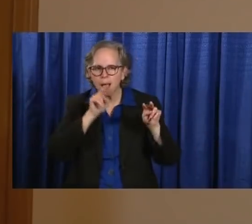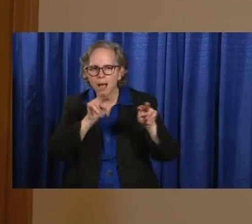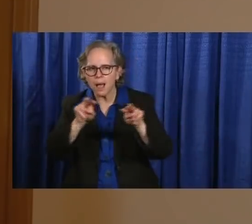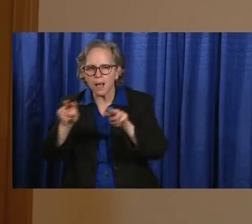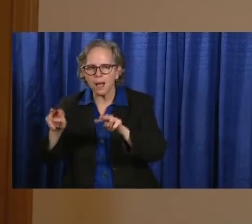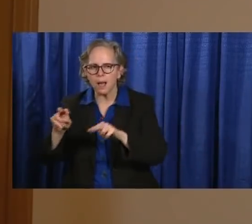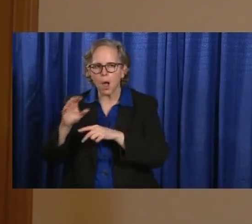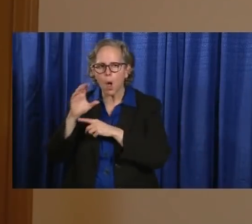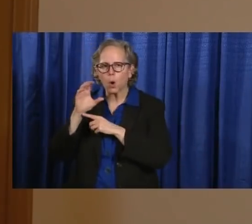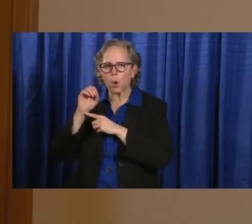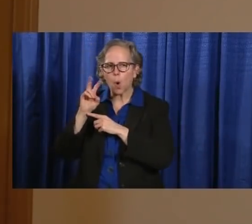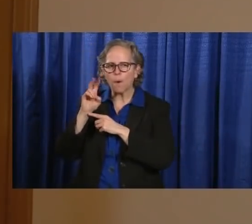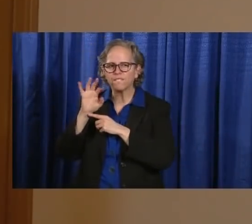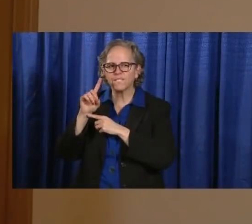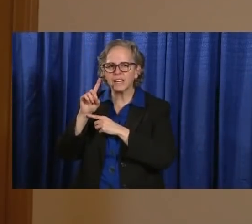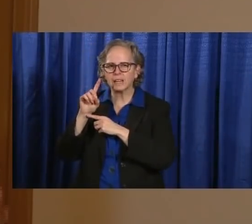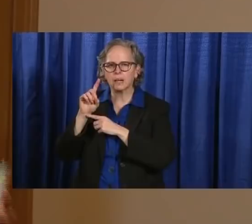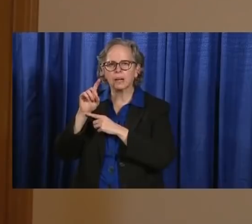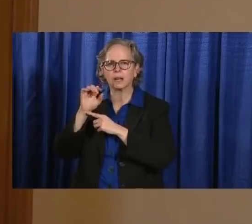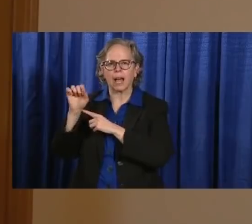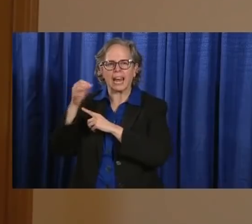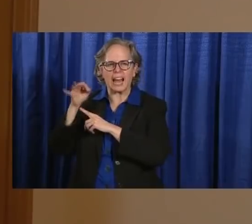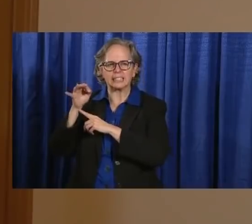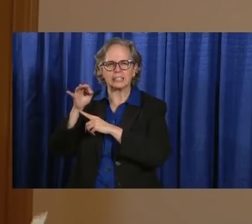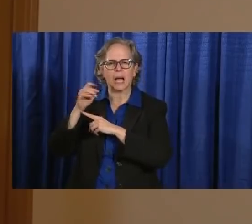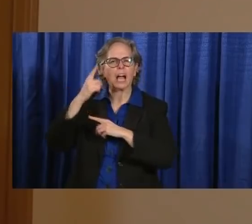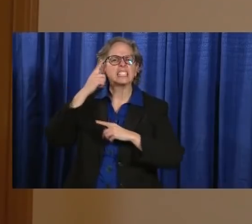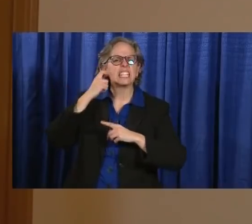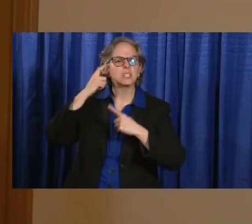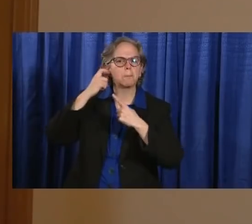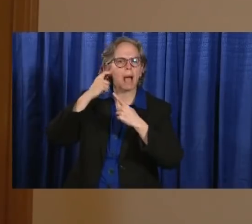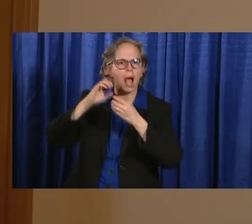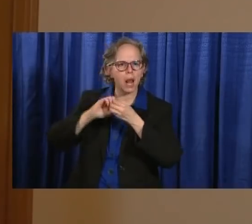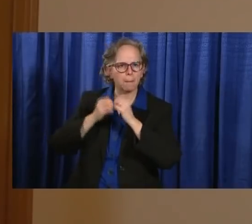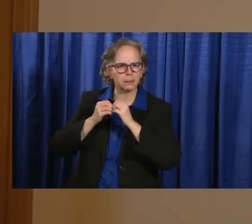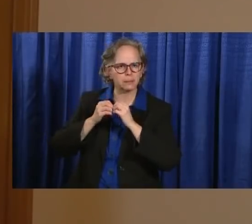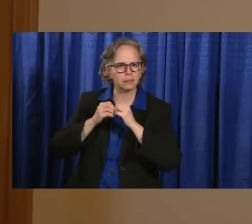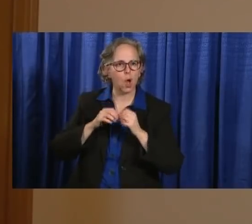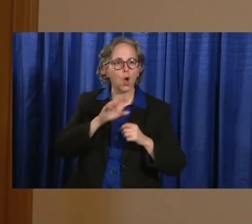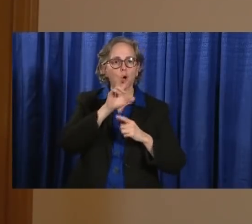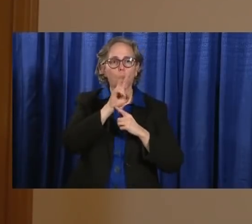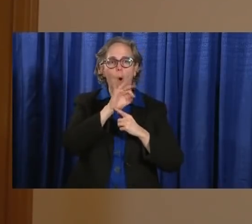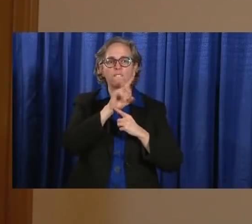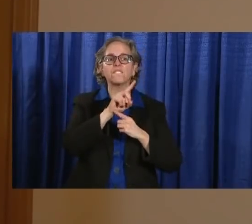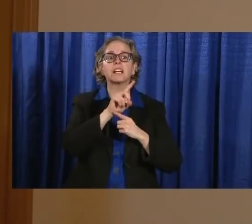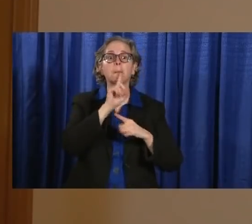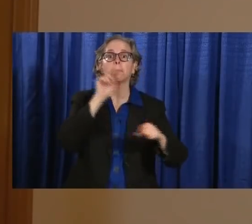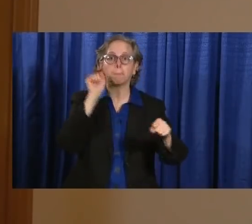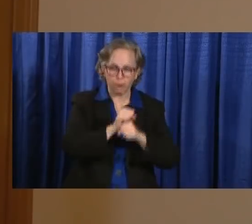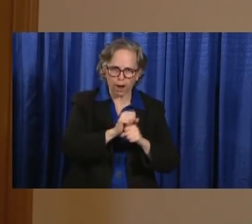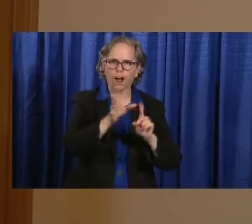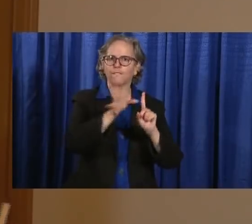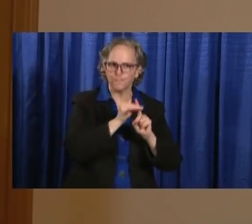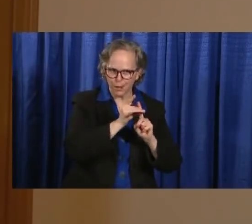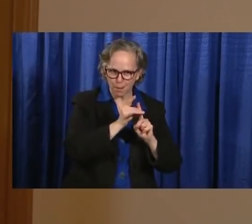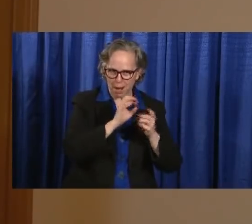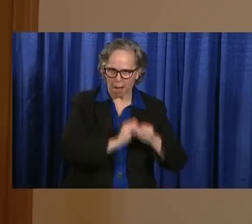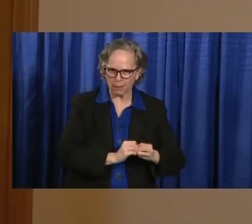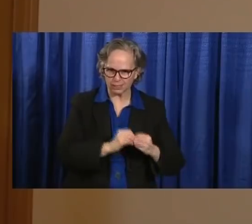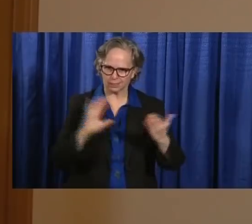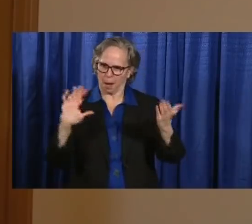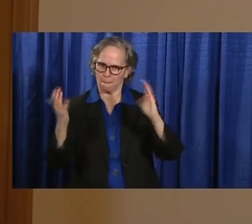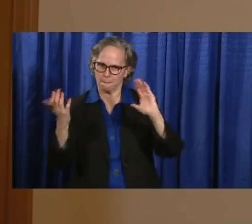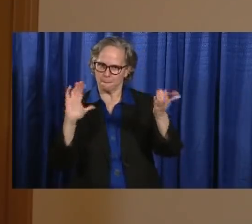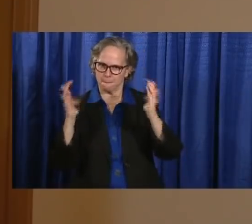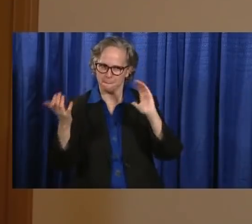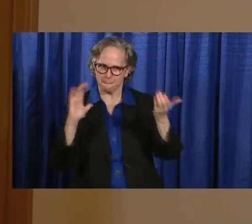census, because right now we can get census data from hospitals, but it doesn't tell us who has COVID or not. And then there are people who have been tested, but the test result